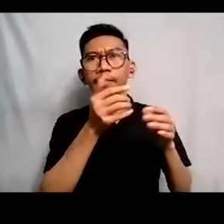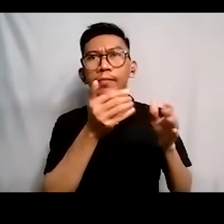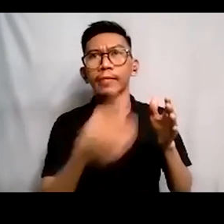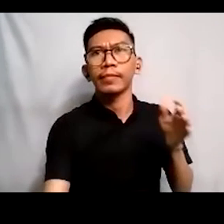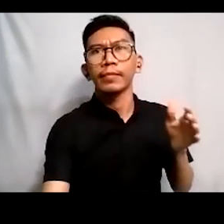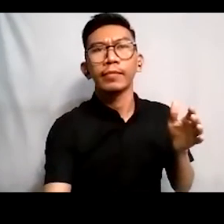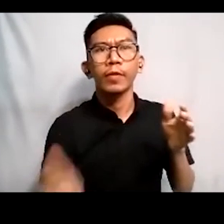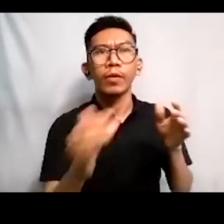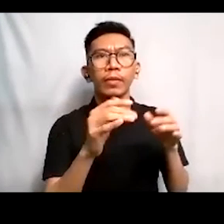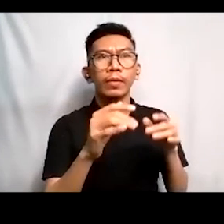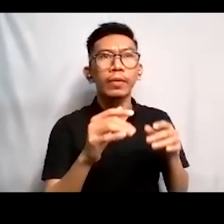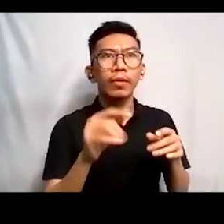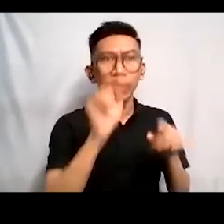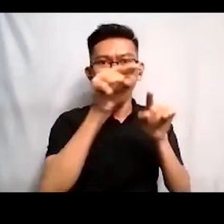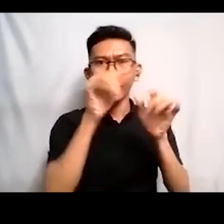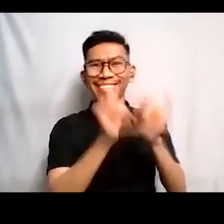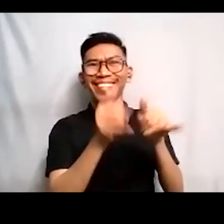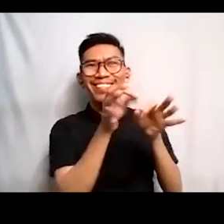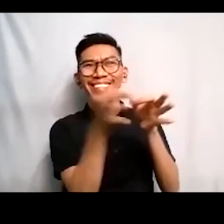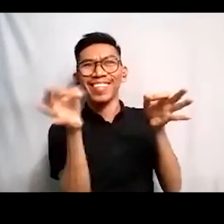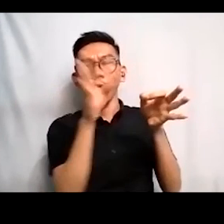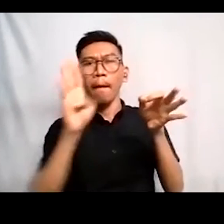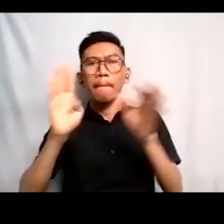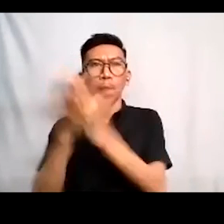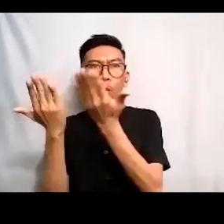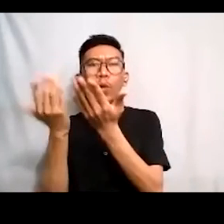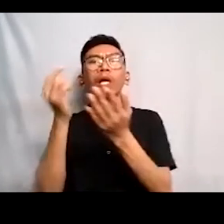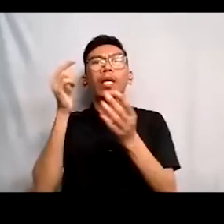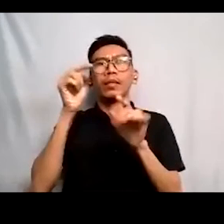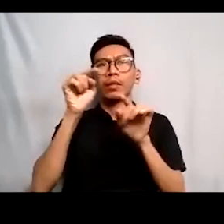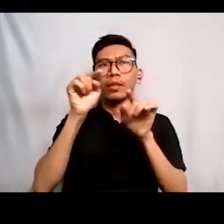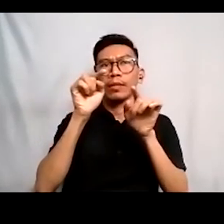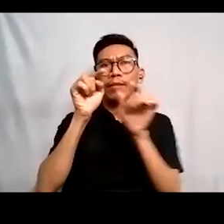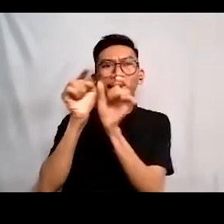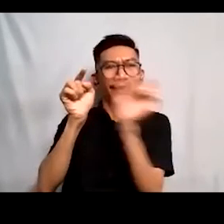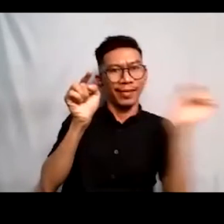that? Or you want to do